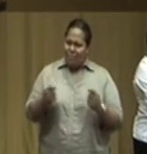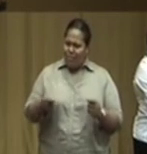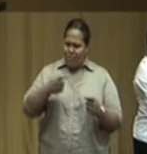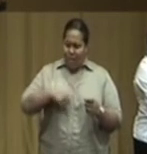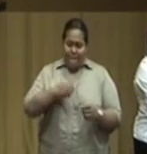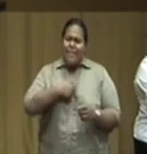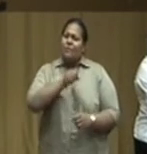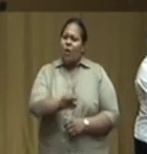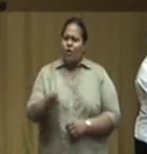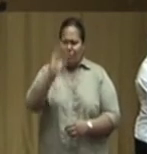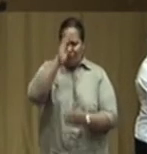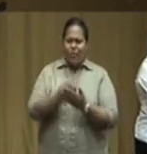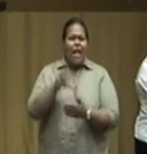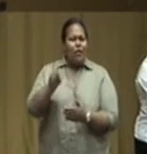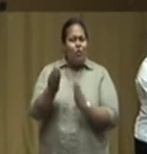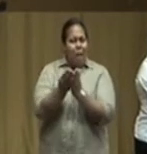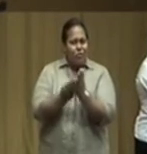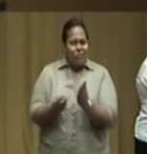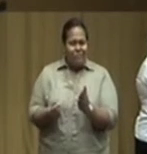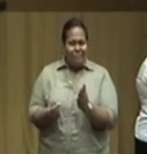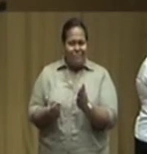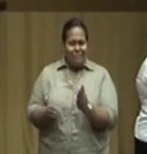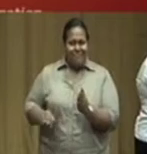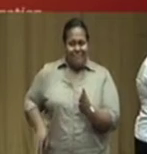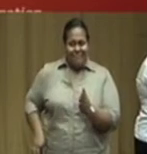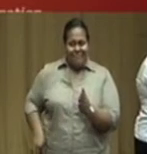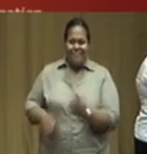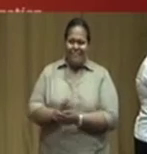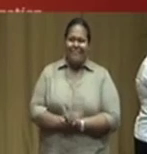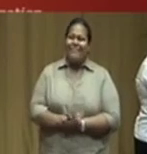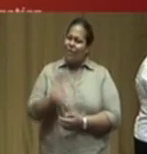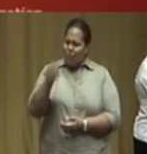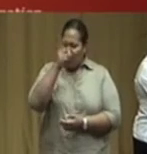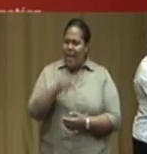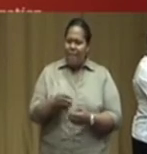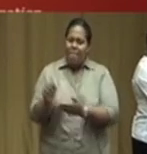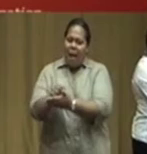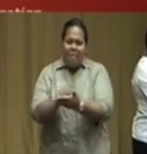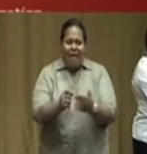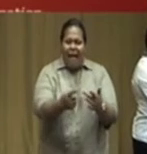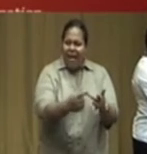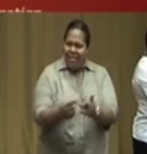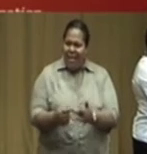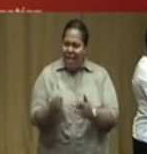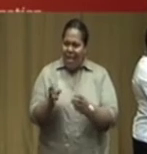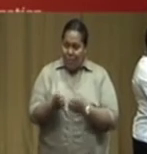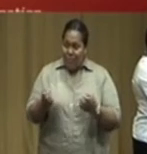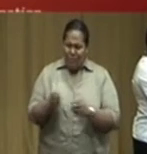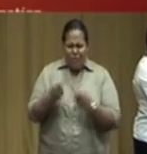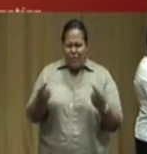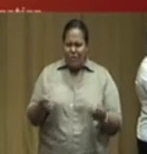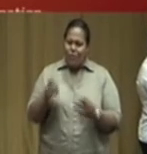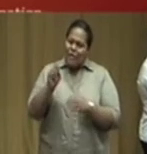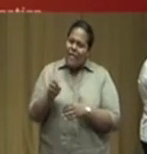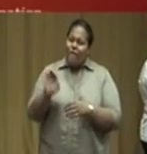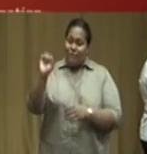to budget our money so we can cater for other materials that we need for the semester.